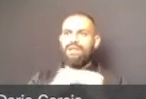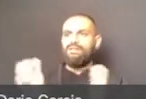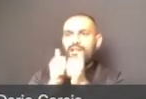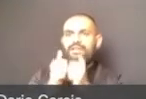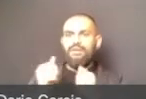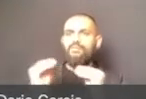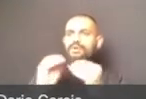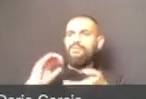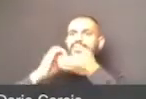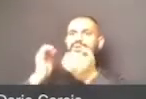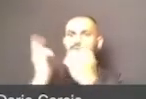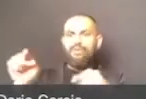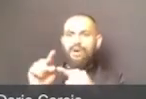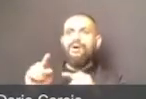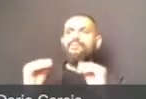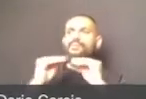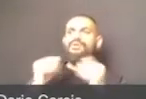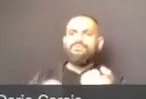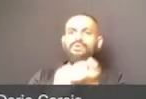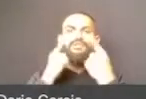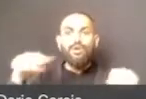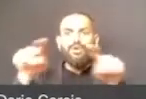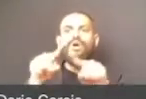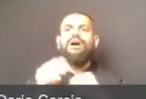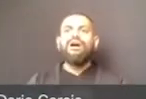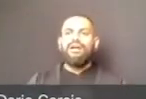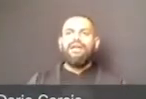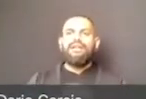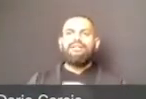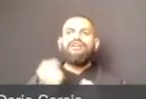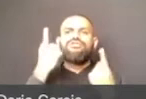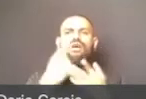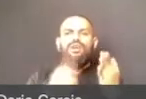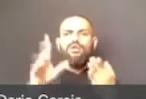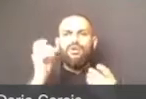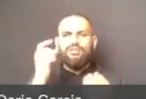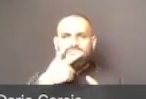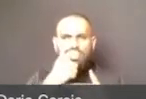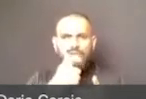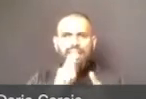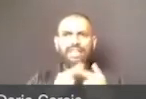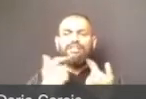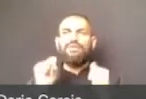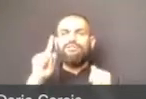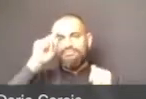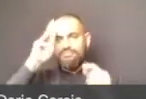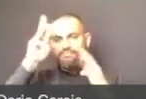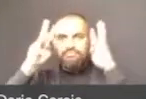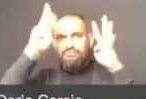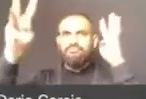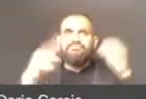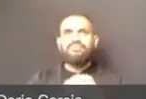you, understand, you know, what you're interested in, and then try to brainstorm what our opportunities might be to do